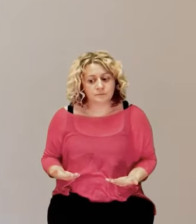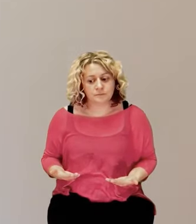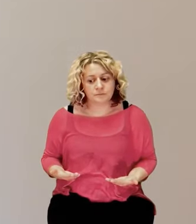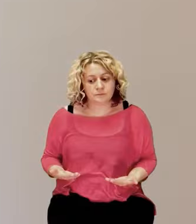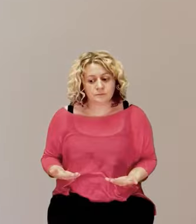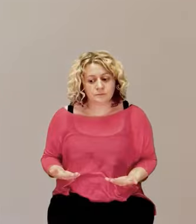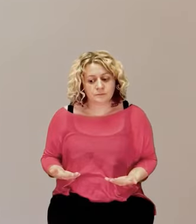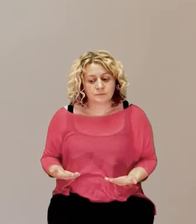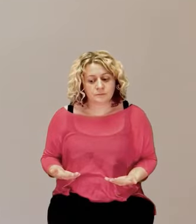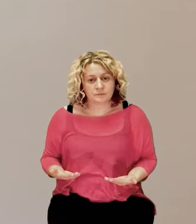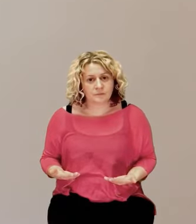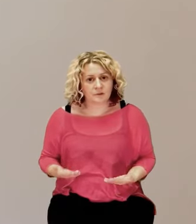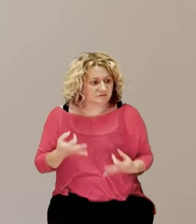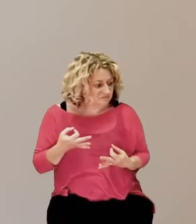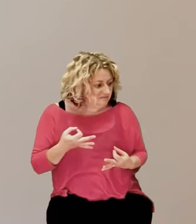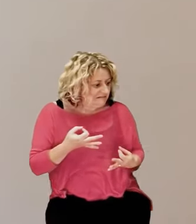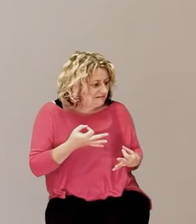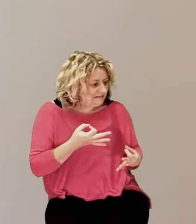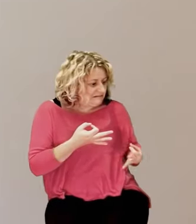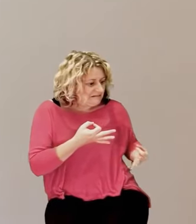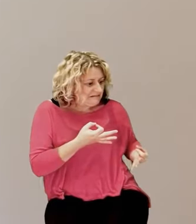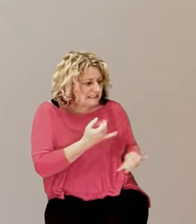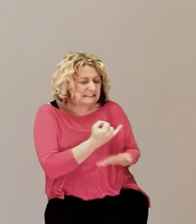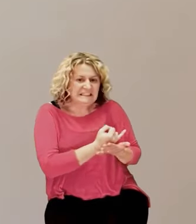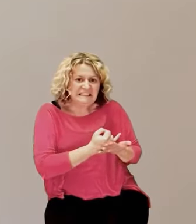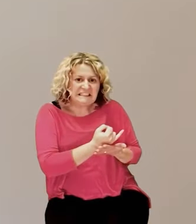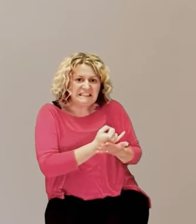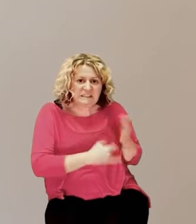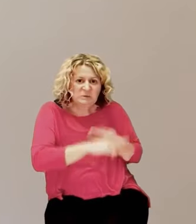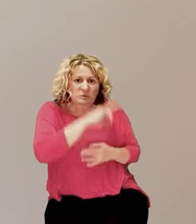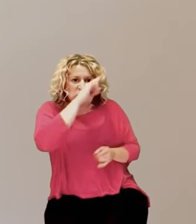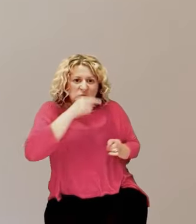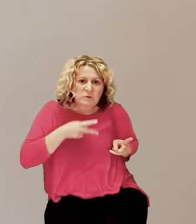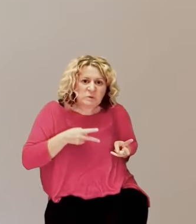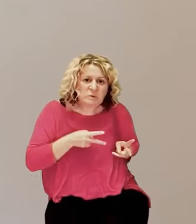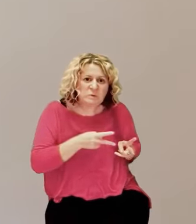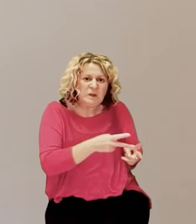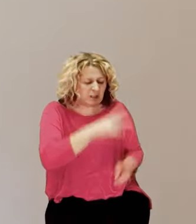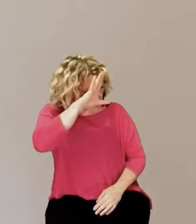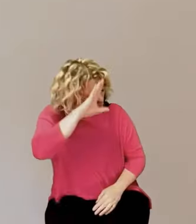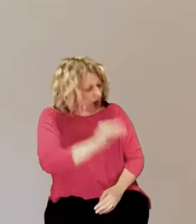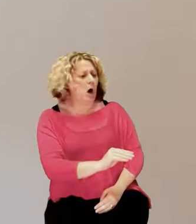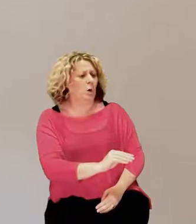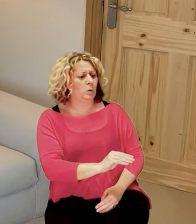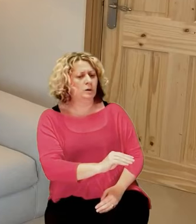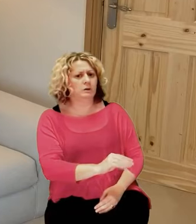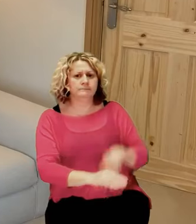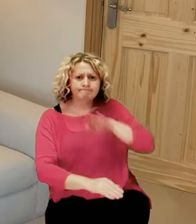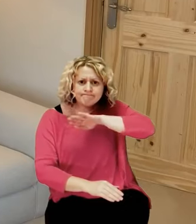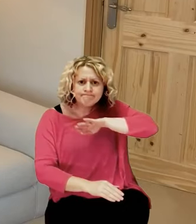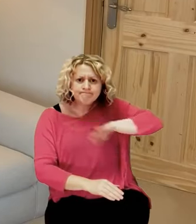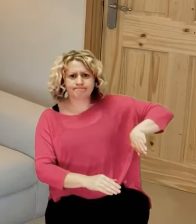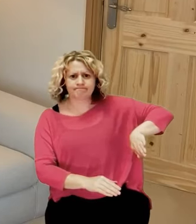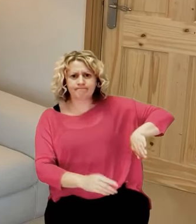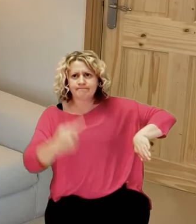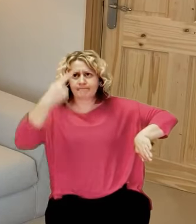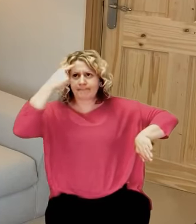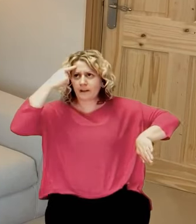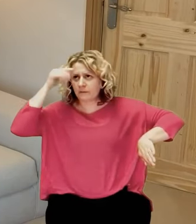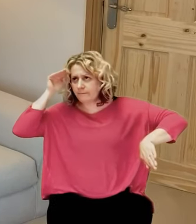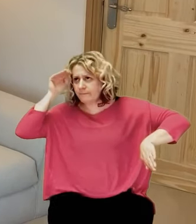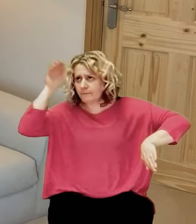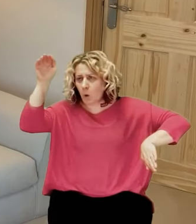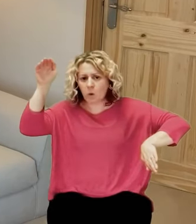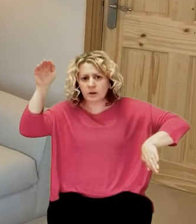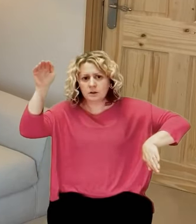No to ungodliness. No, when I'm confronted with ungodliness, I say, but what has he done? I mean,